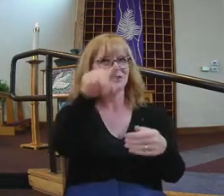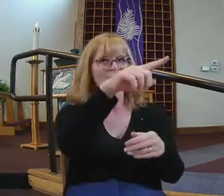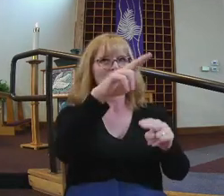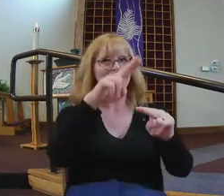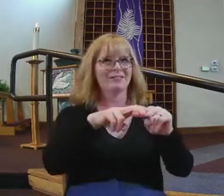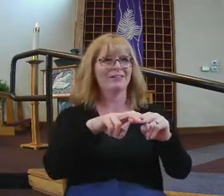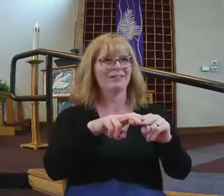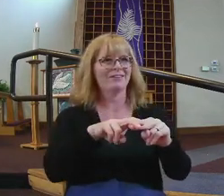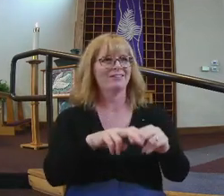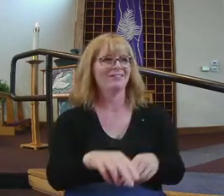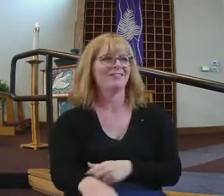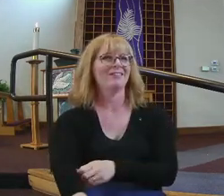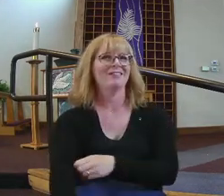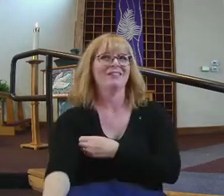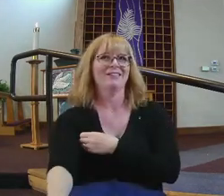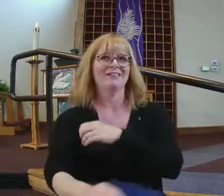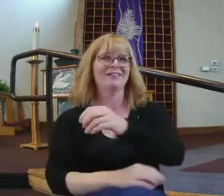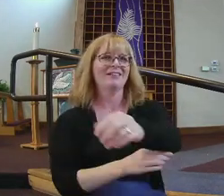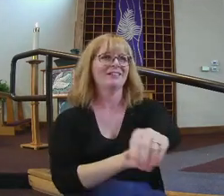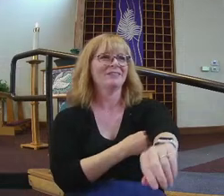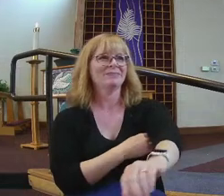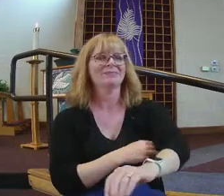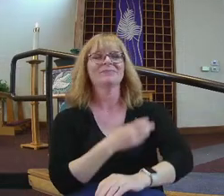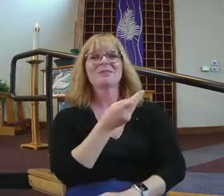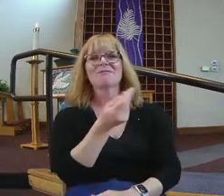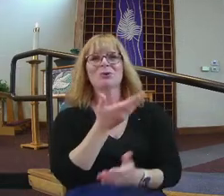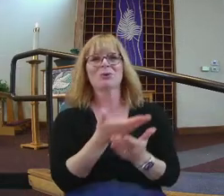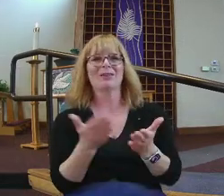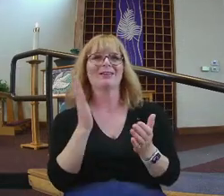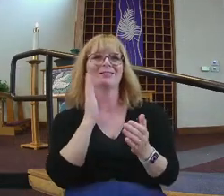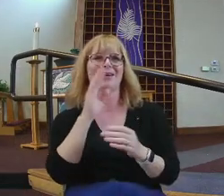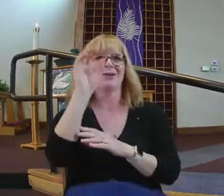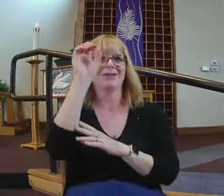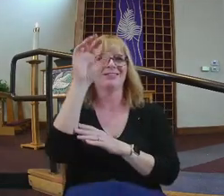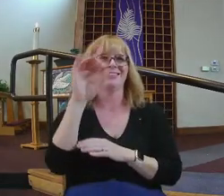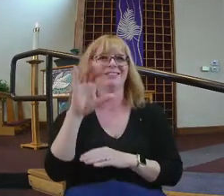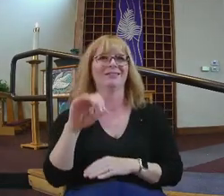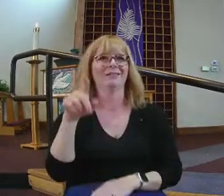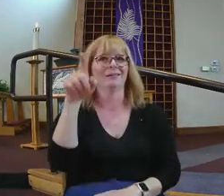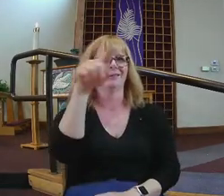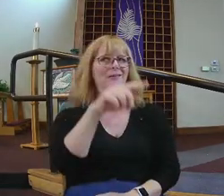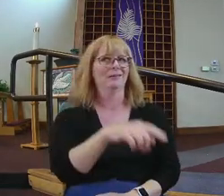seated. We've got a few things to go over